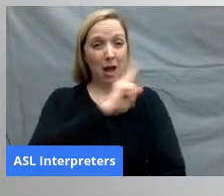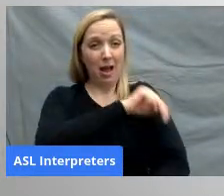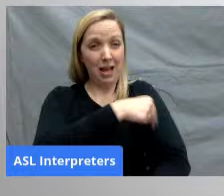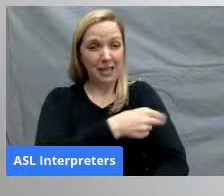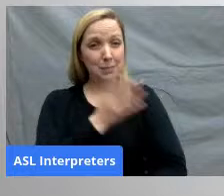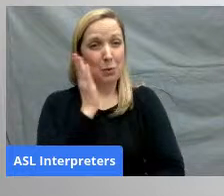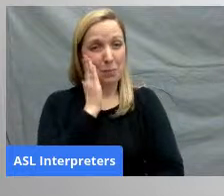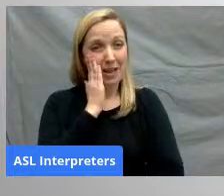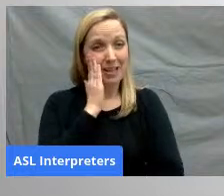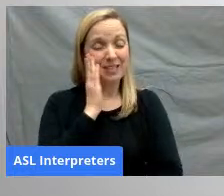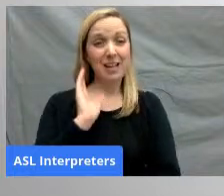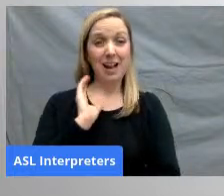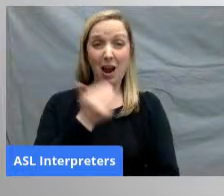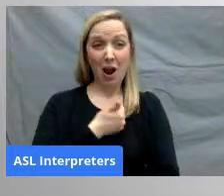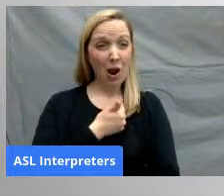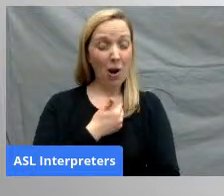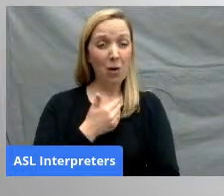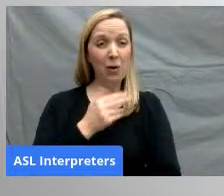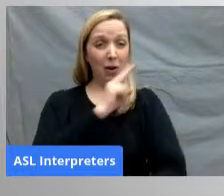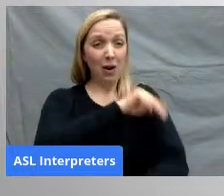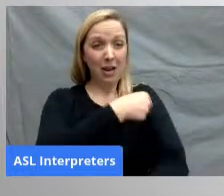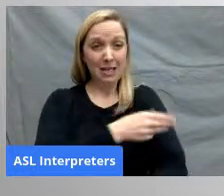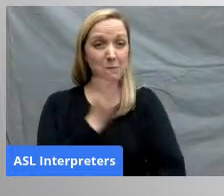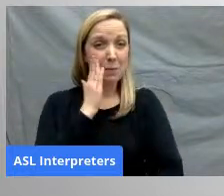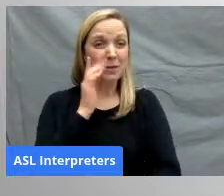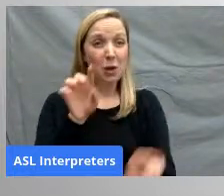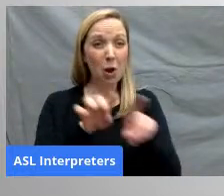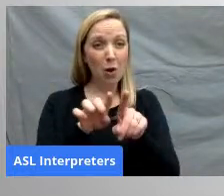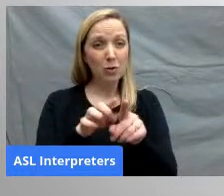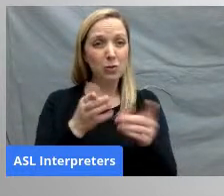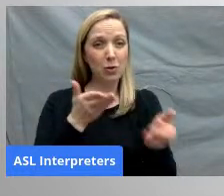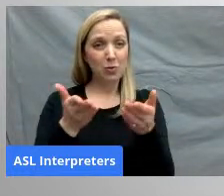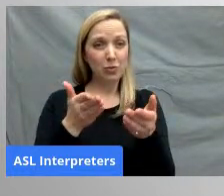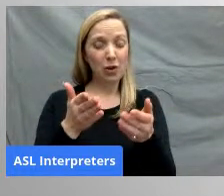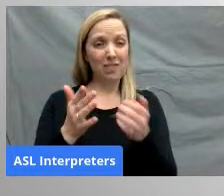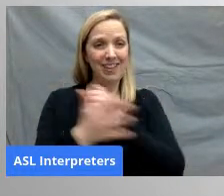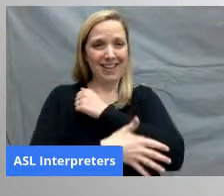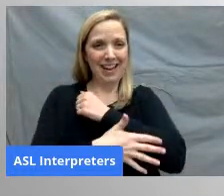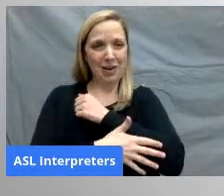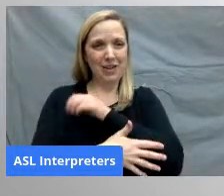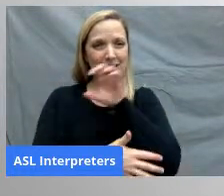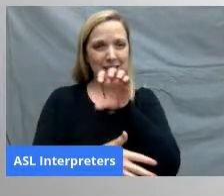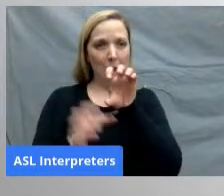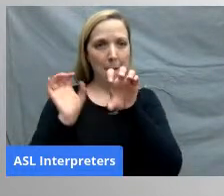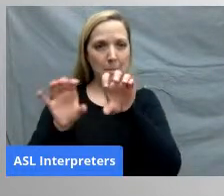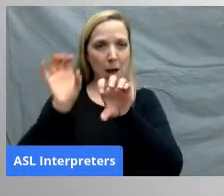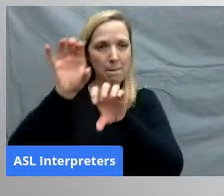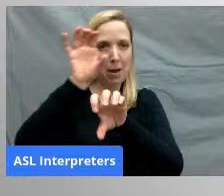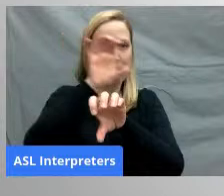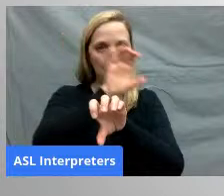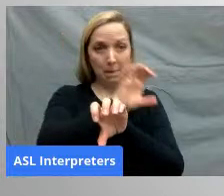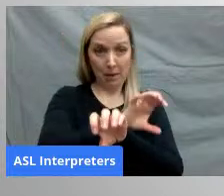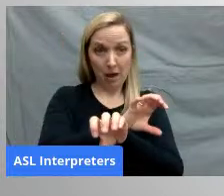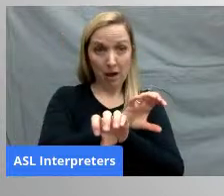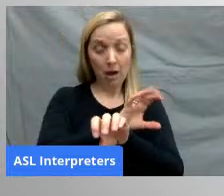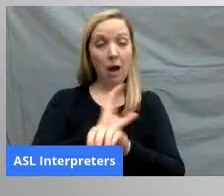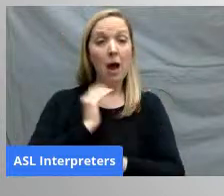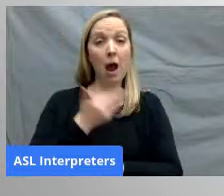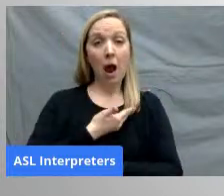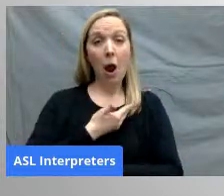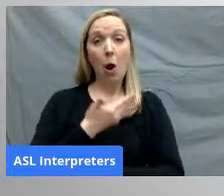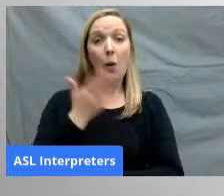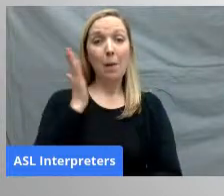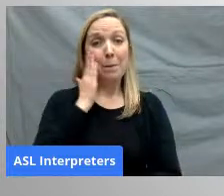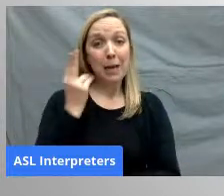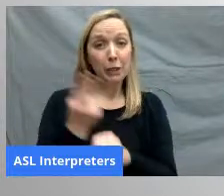our hospitals do serve our surrounding counties as well. Our ICU bed usage is at 98.8%